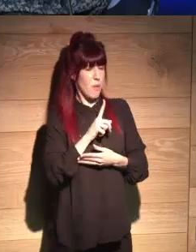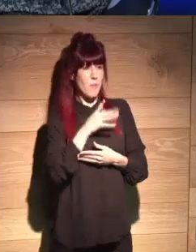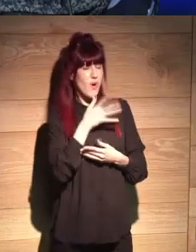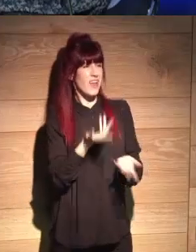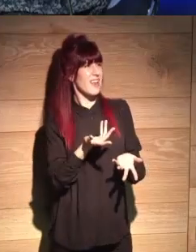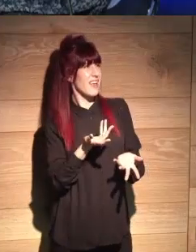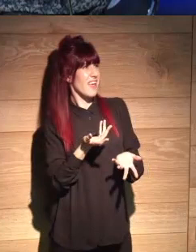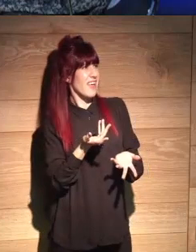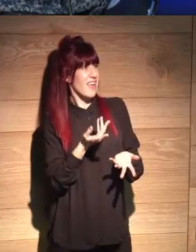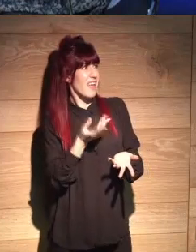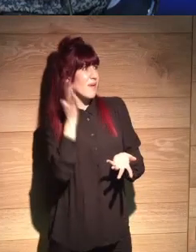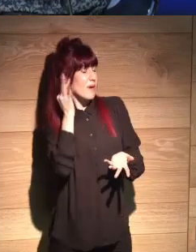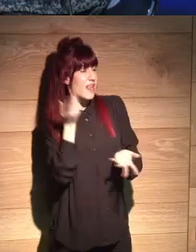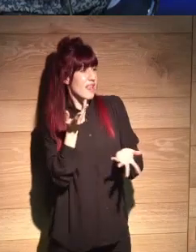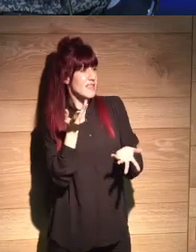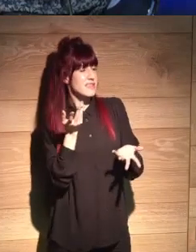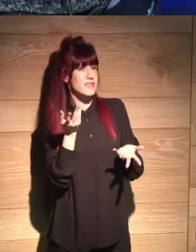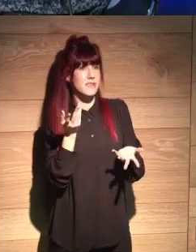why?